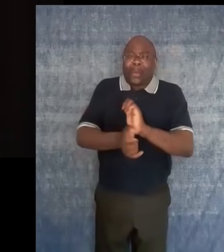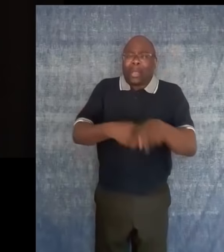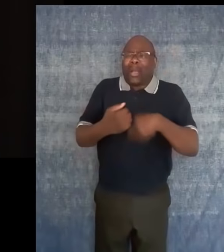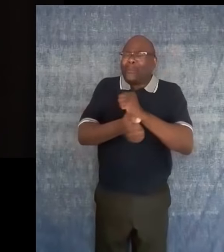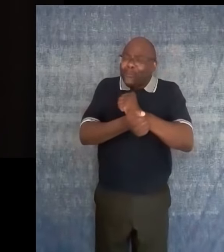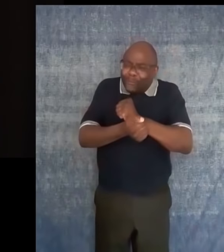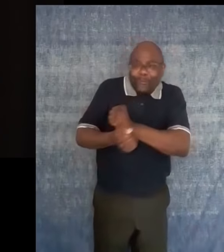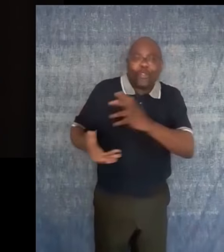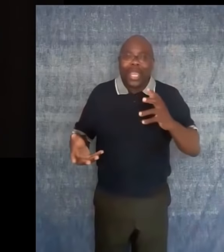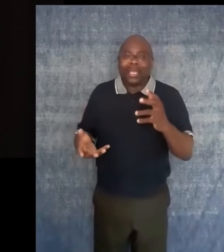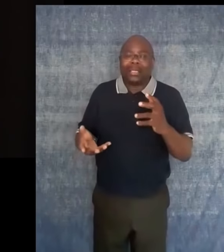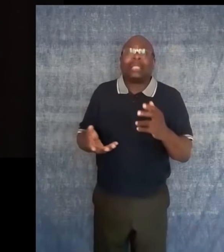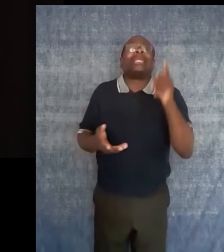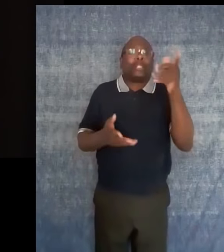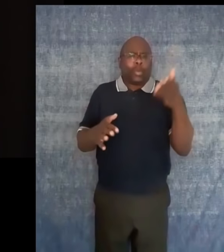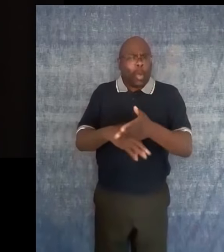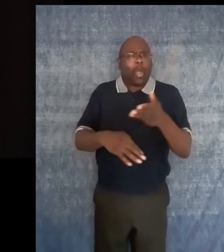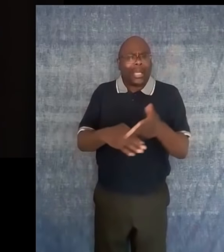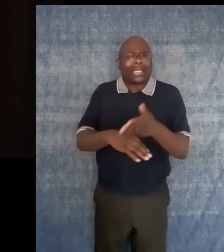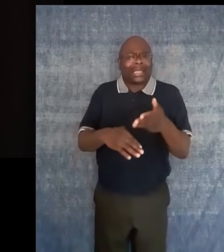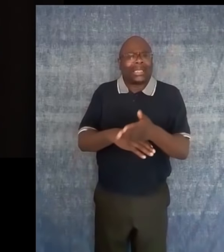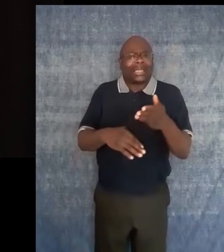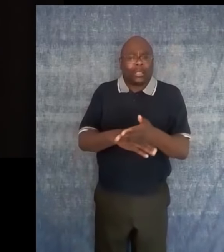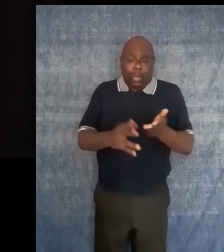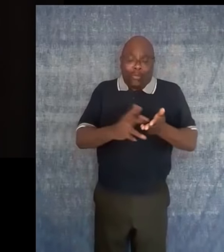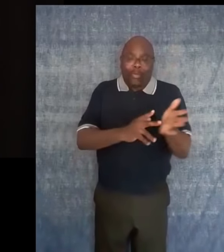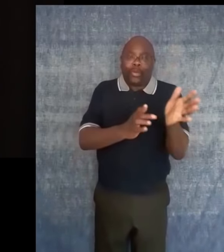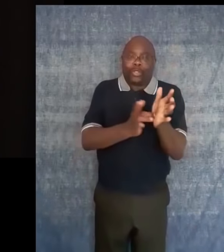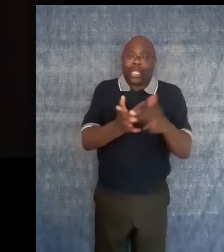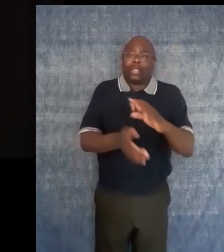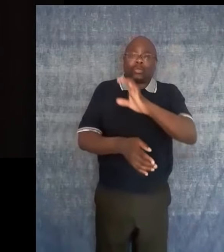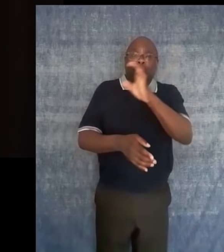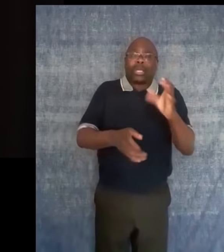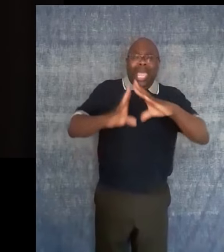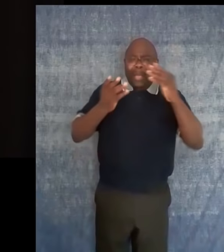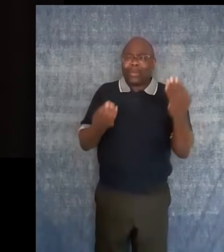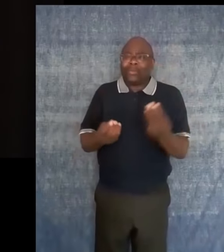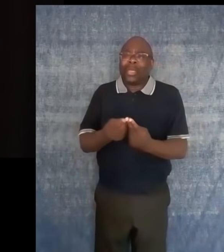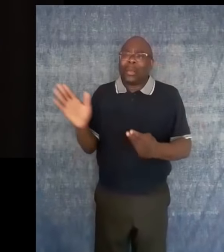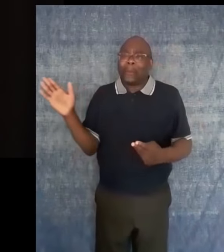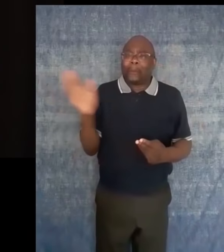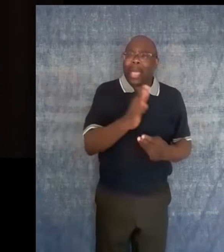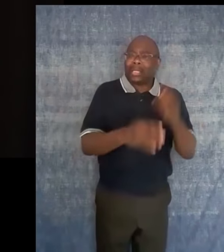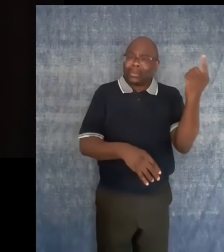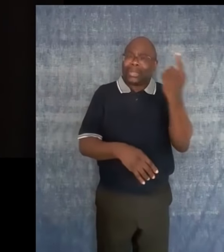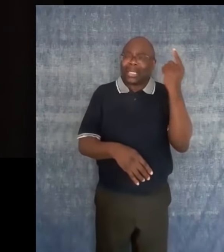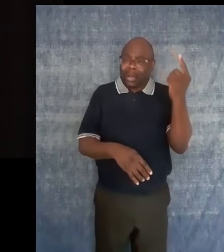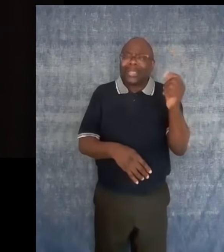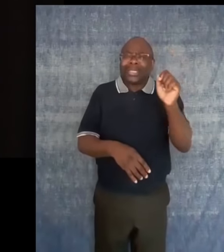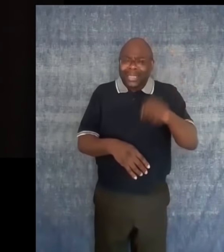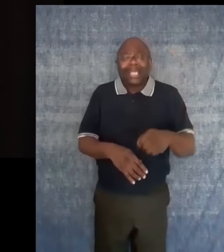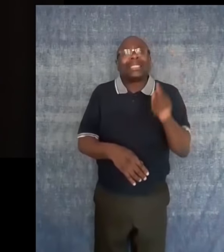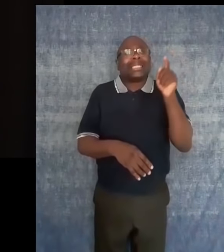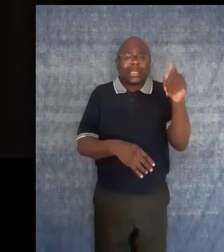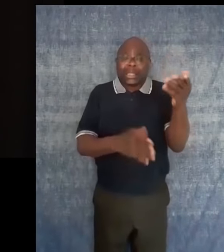under. God is working in Jesus Christ to reconcile all things to himself. And not only that,